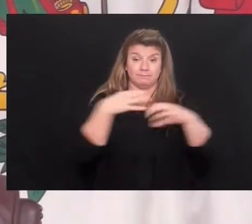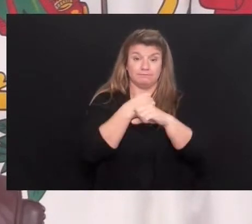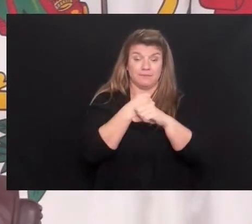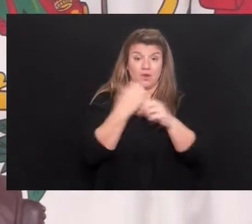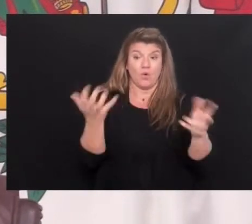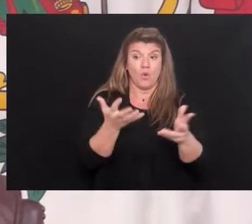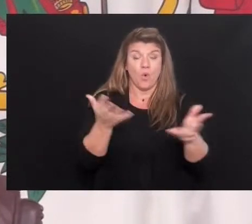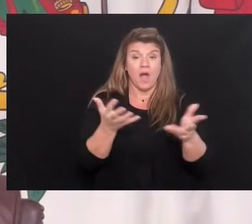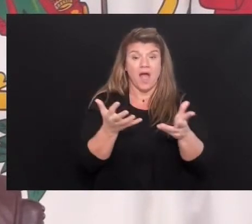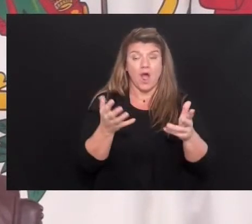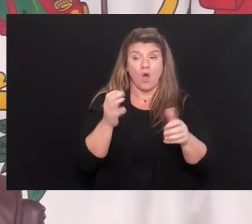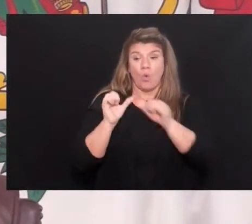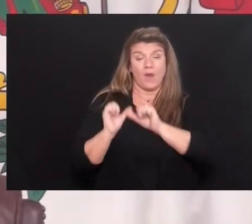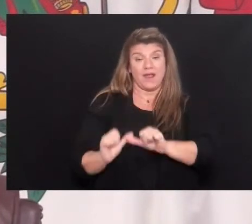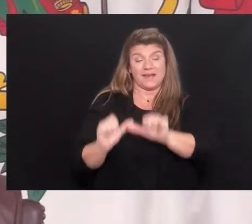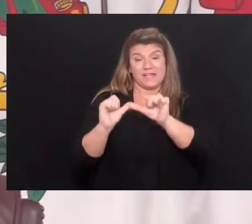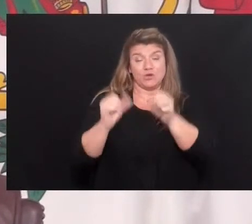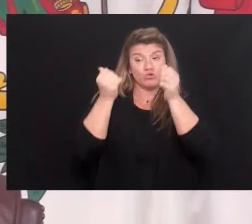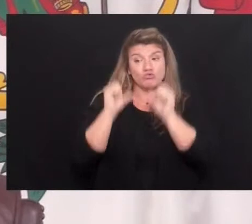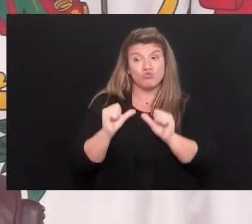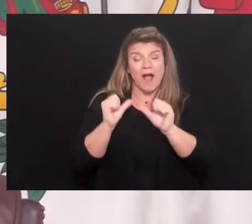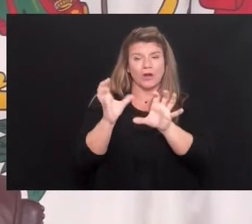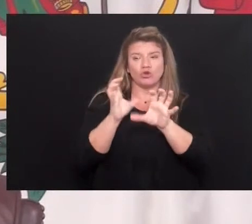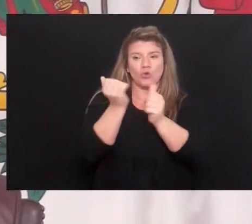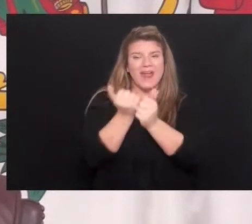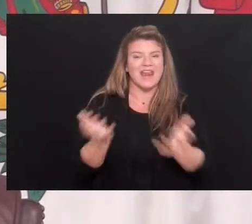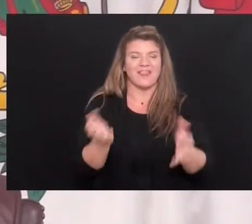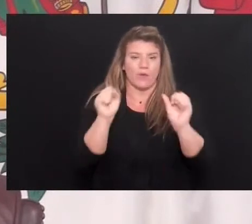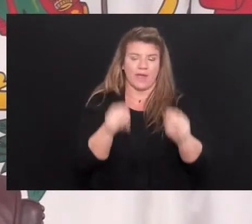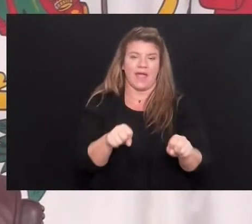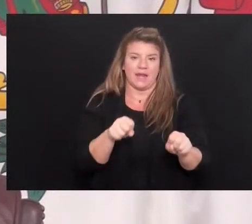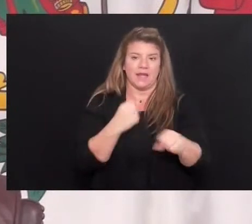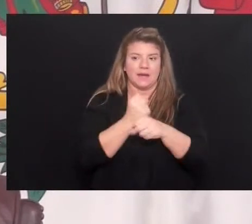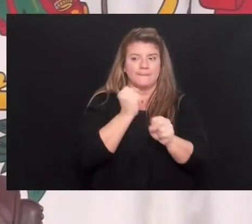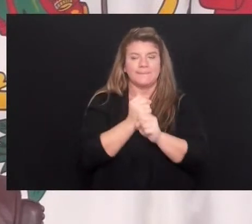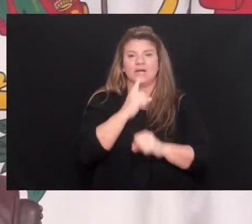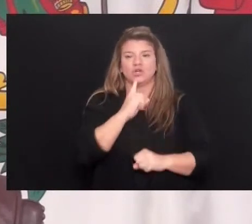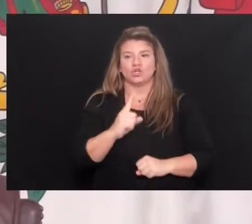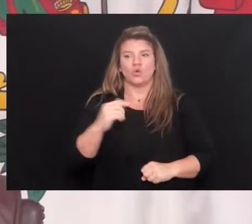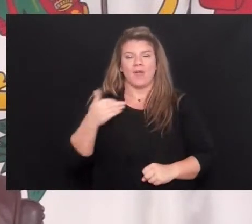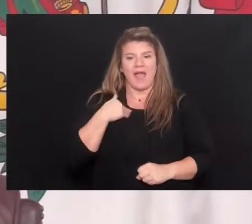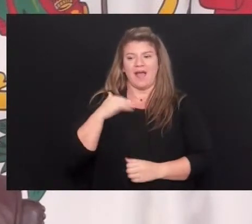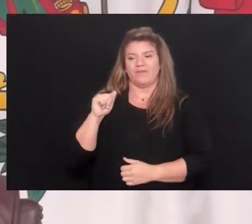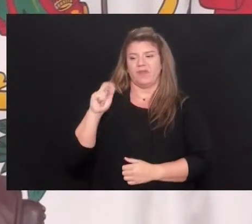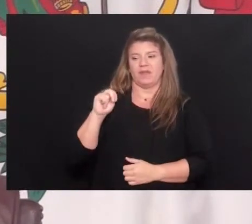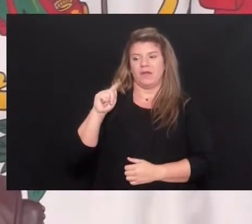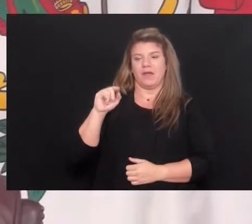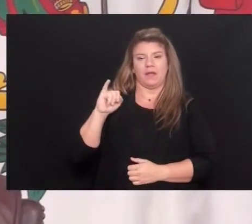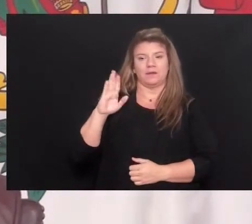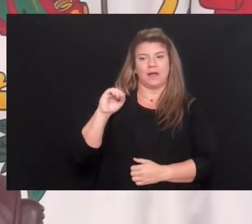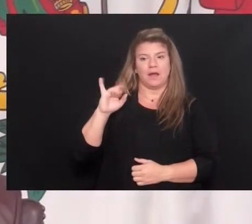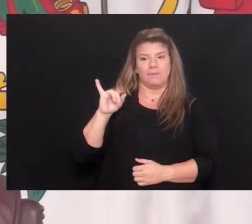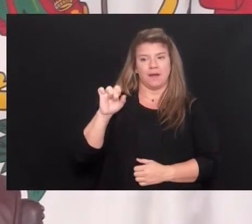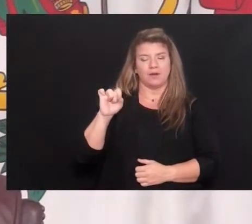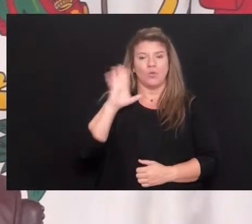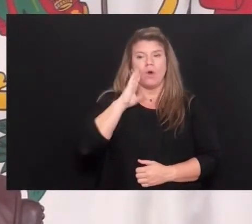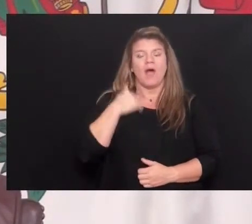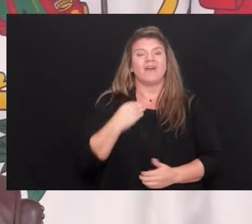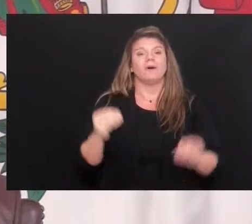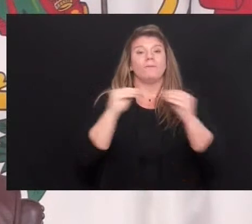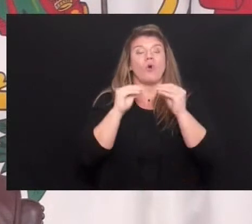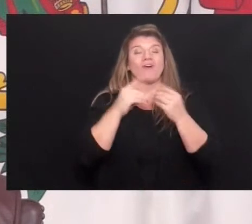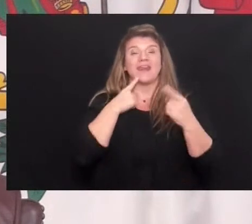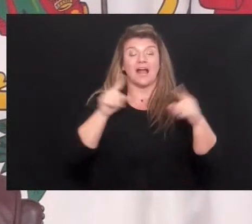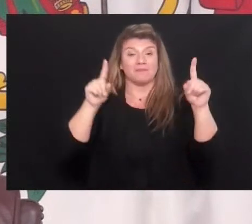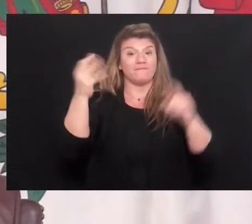we can continue to try to do any and everything we can to make sure that we have the antibodies. We're going to have a further announcement on Friday,